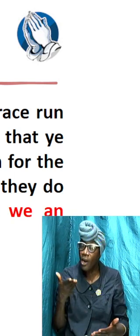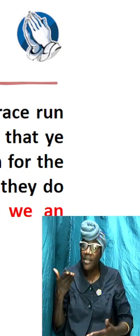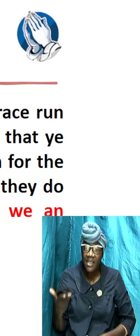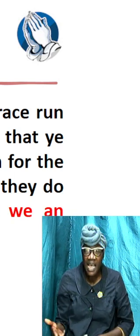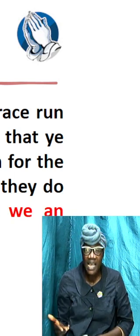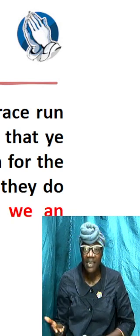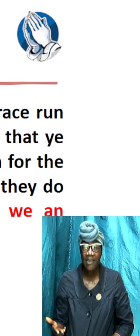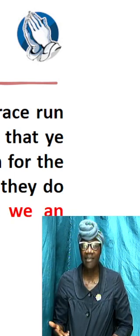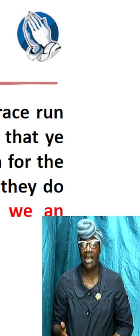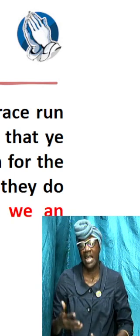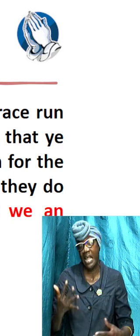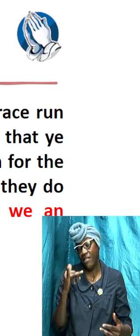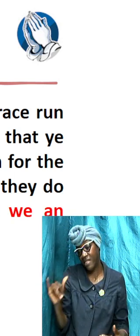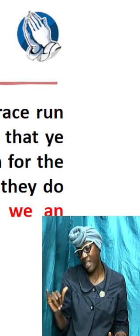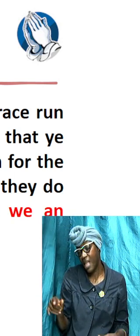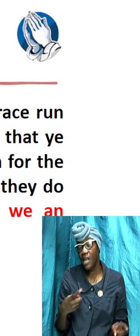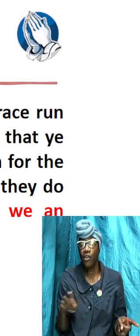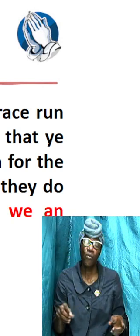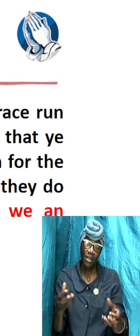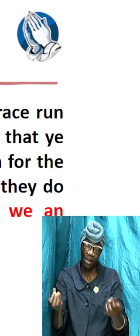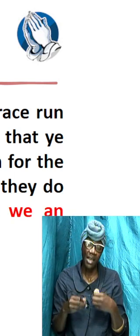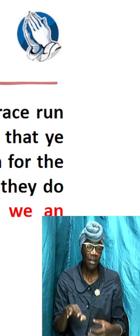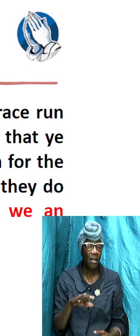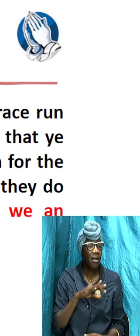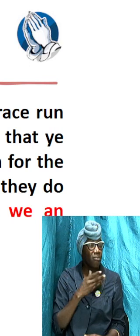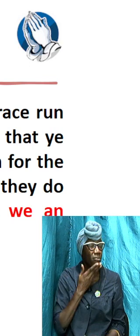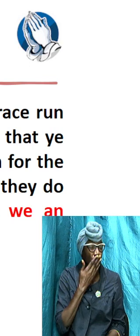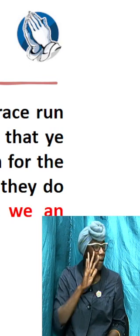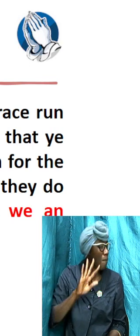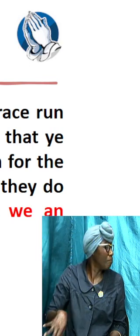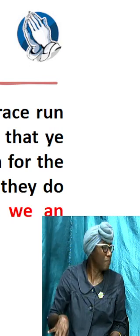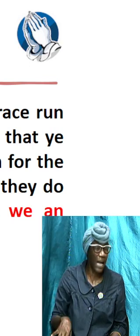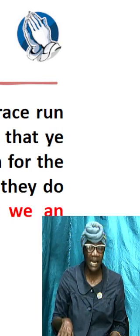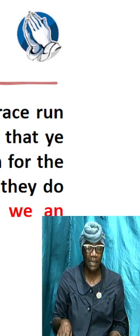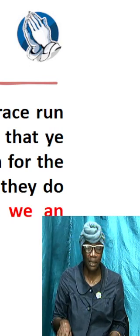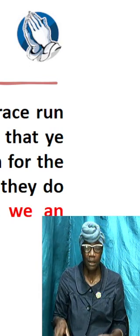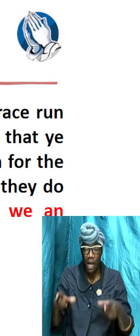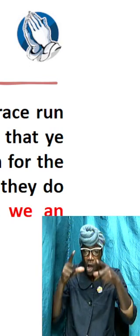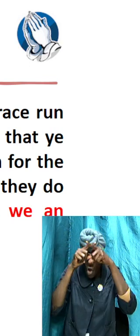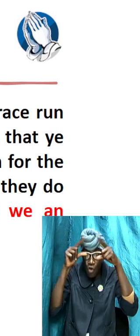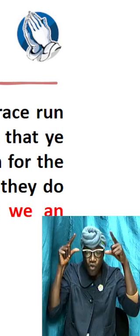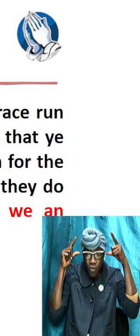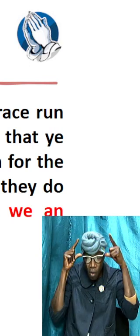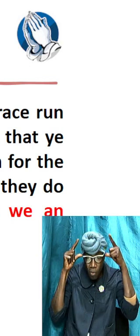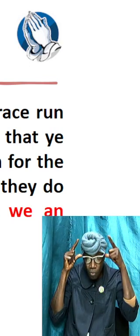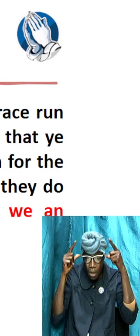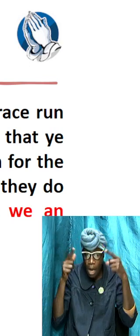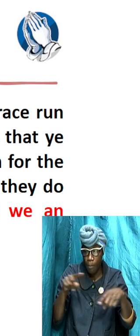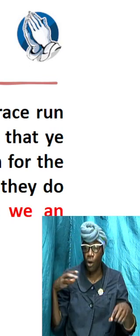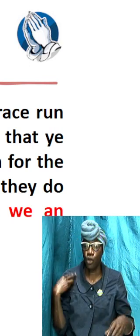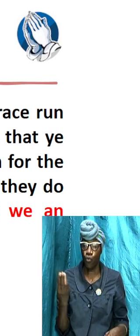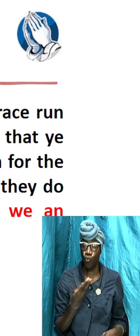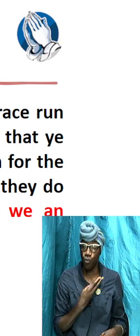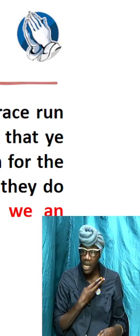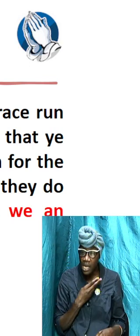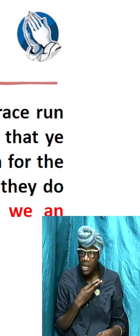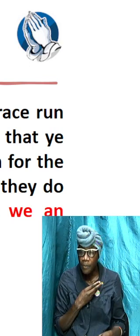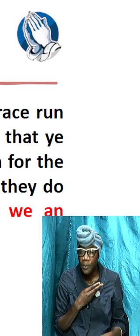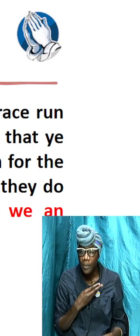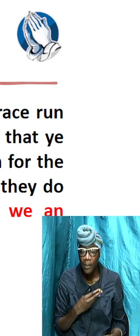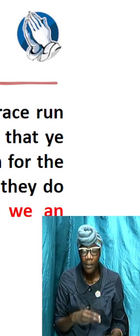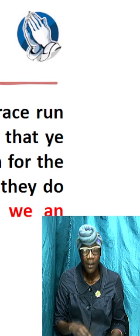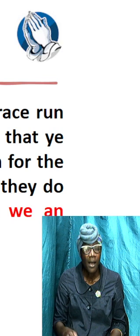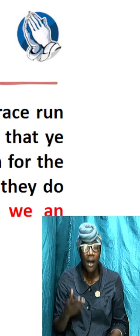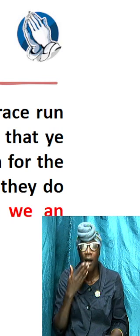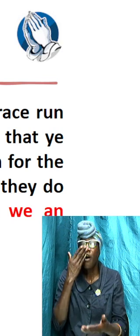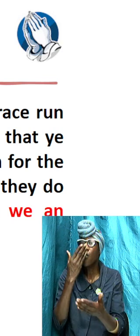do it to obtain a corruptible crown, but we an incorruptible crown. I read this earlier. But incorruptible crown